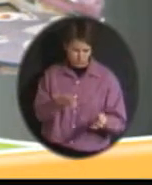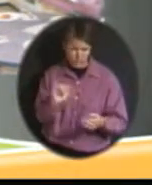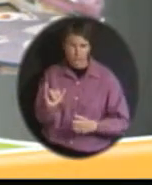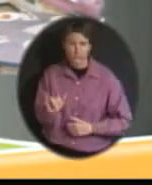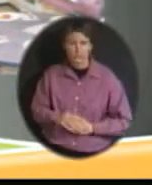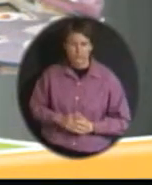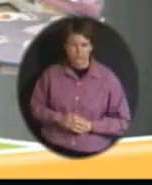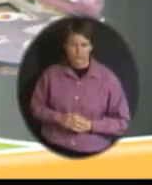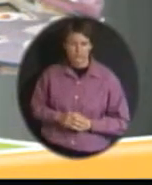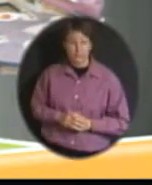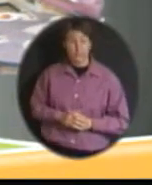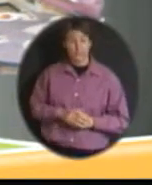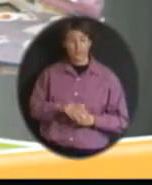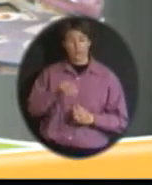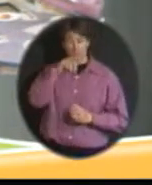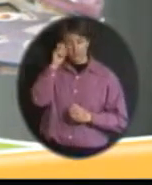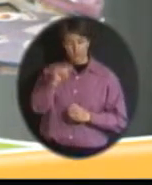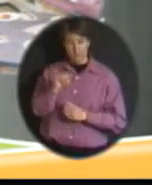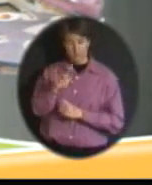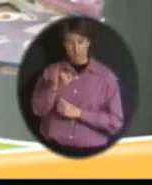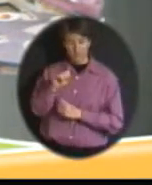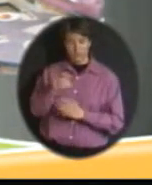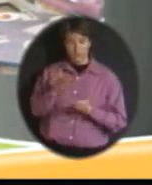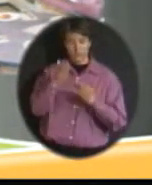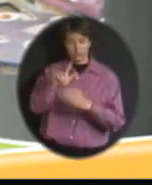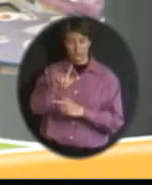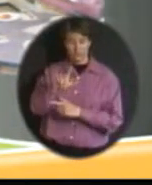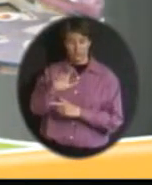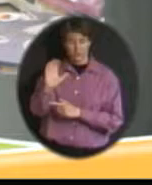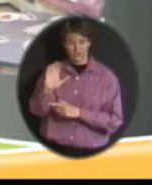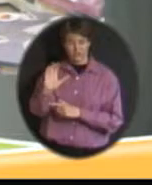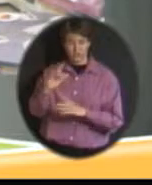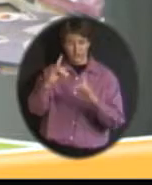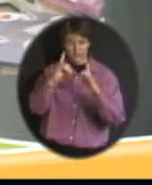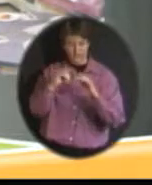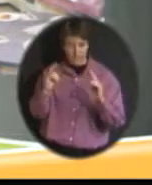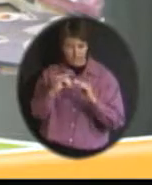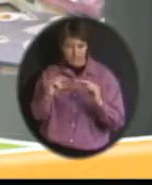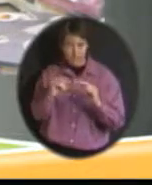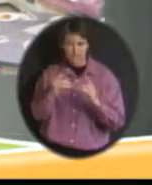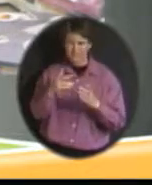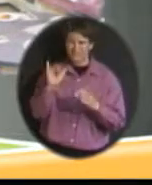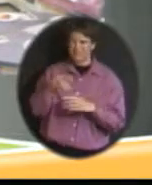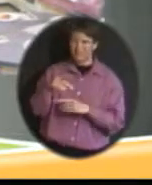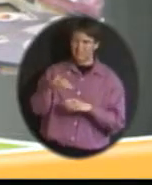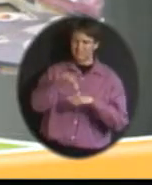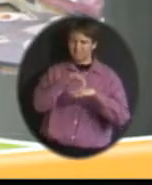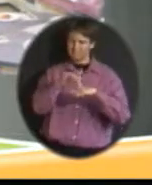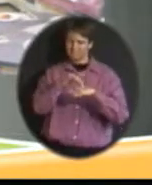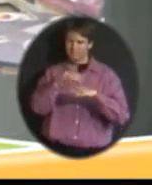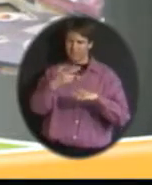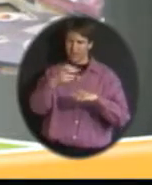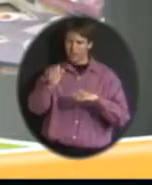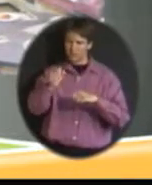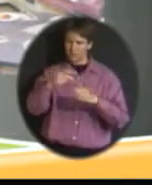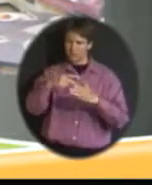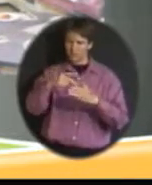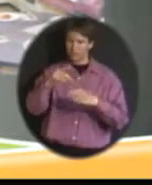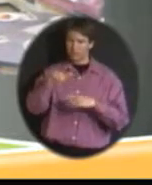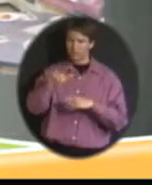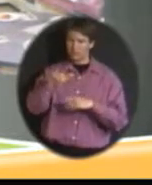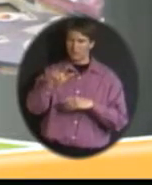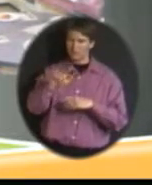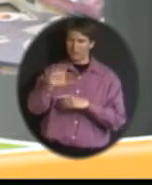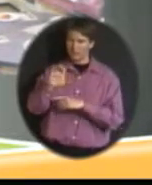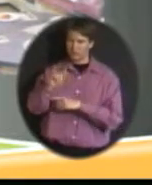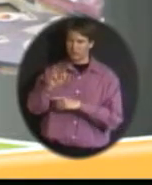Summer Trails also offers some 21st century camps, which are previews of the high school 21st century program. So it's kind of some early efforts to help